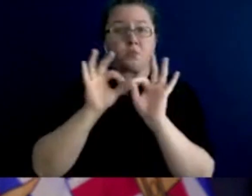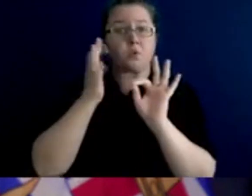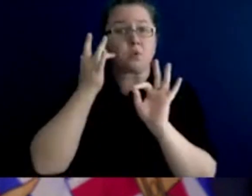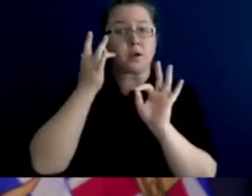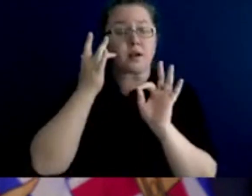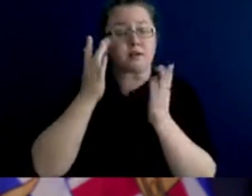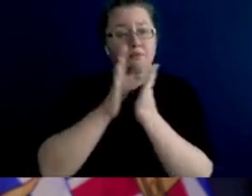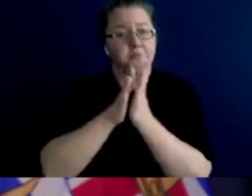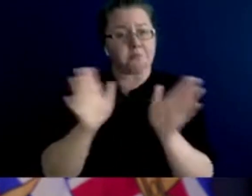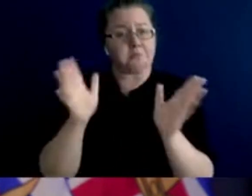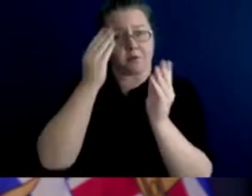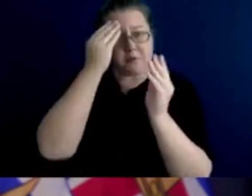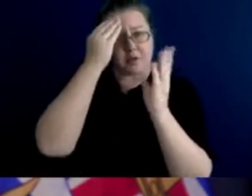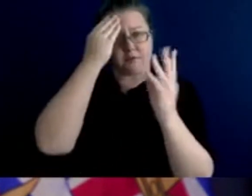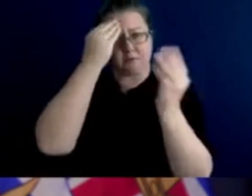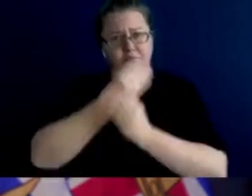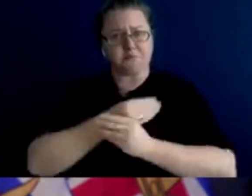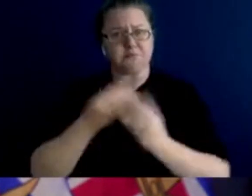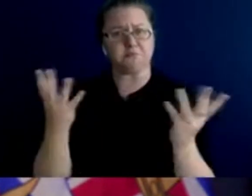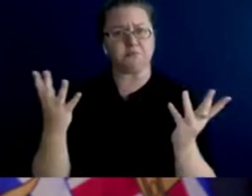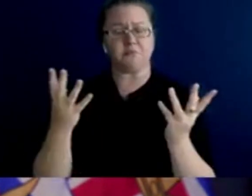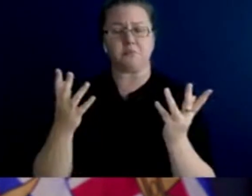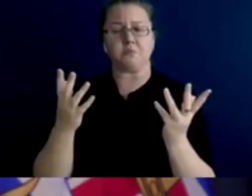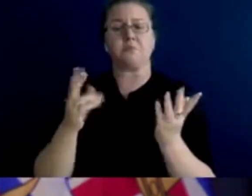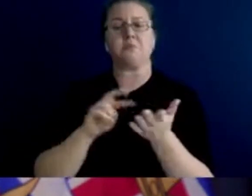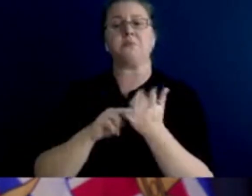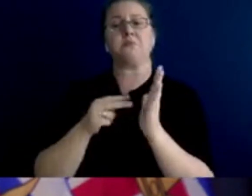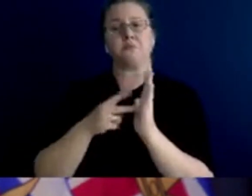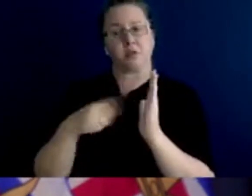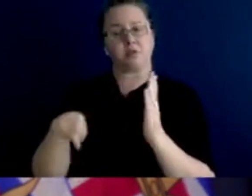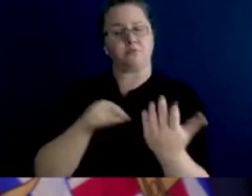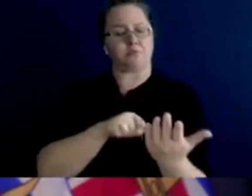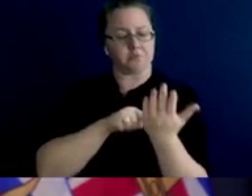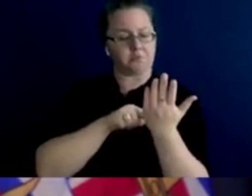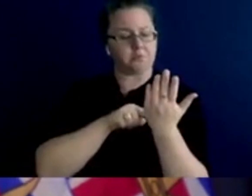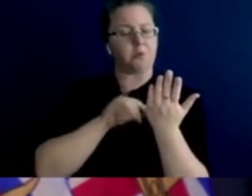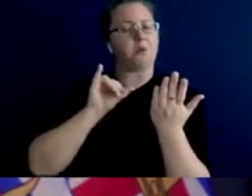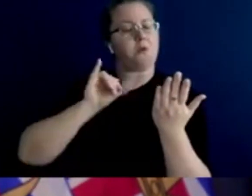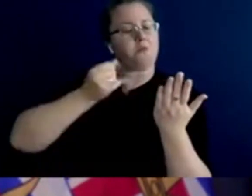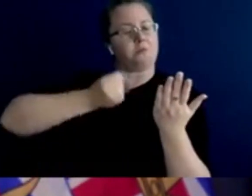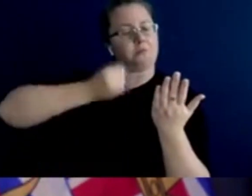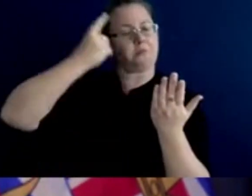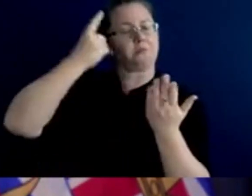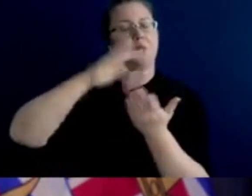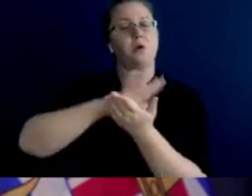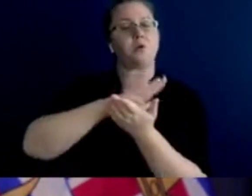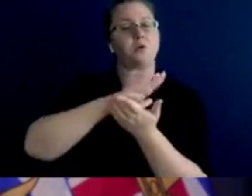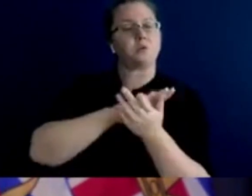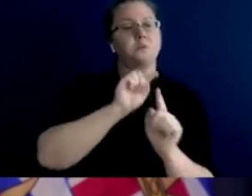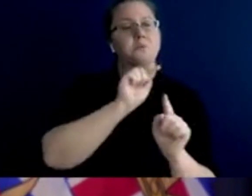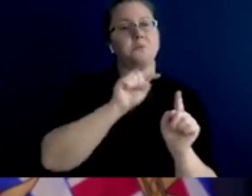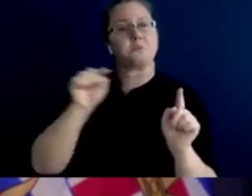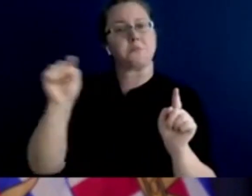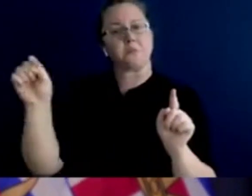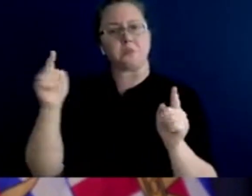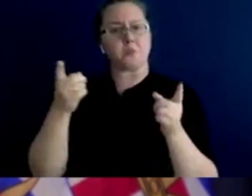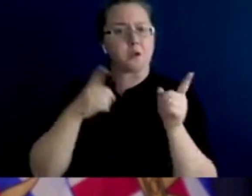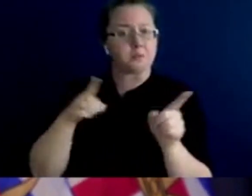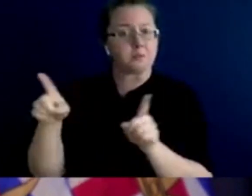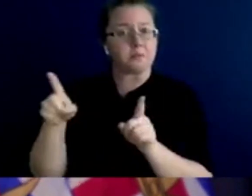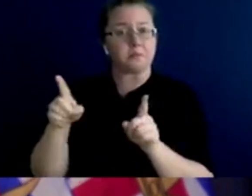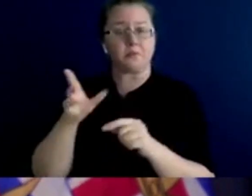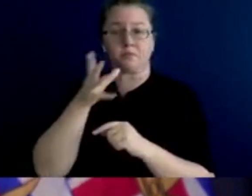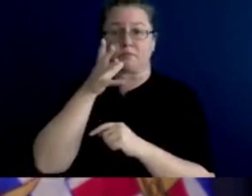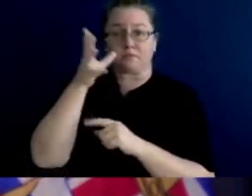take that very seriously. It is also our obligation, and we will not ever publish individual health information, no